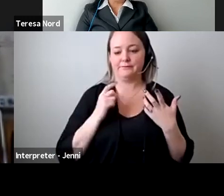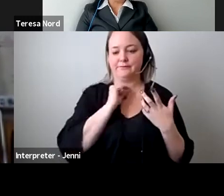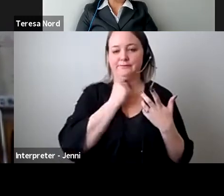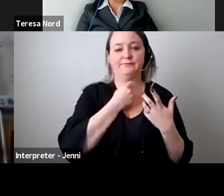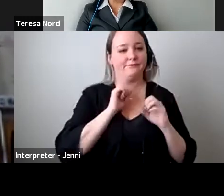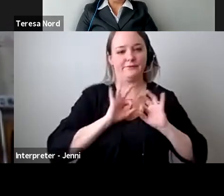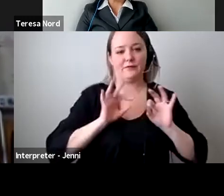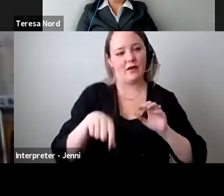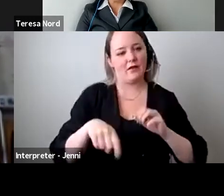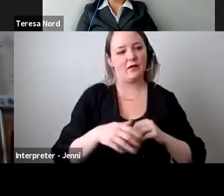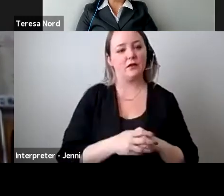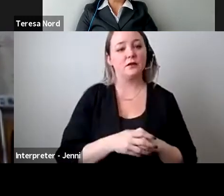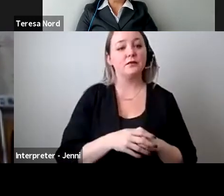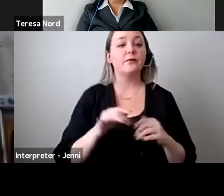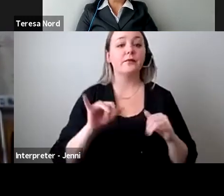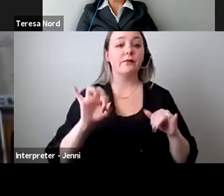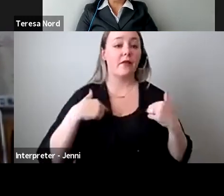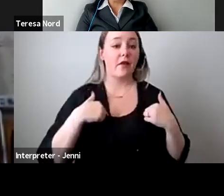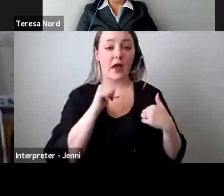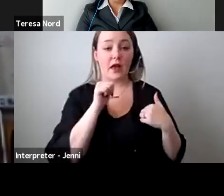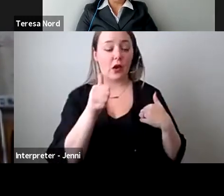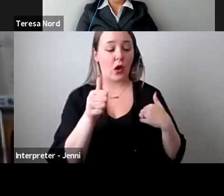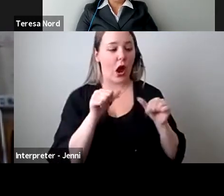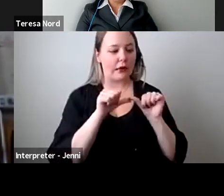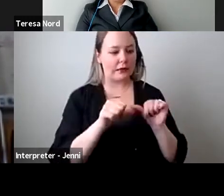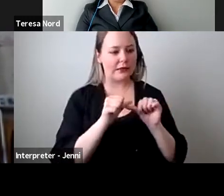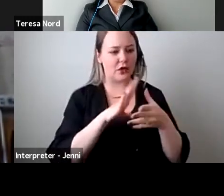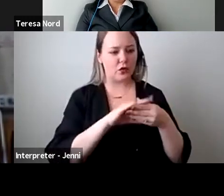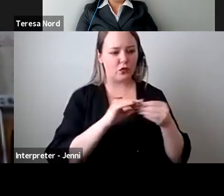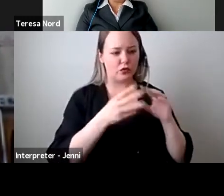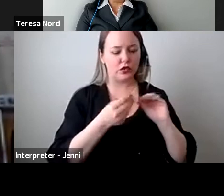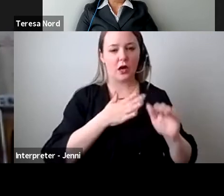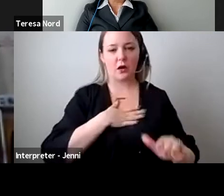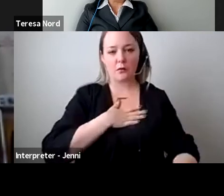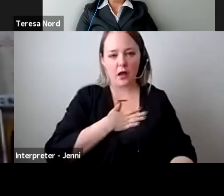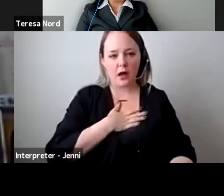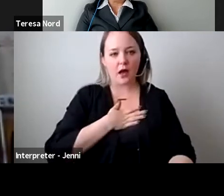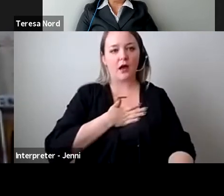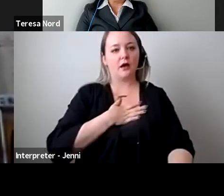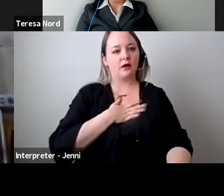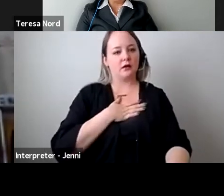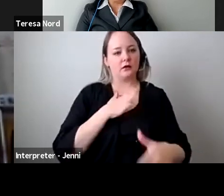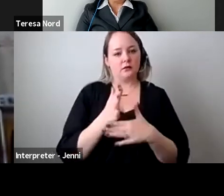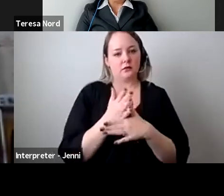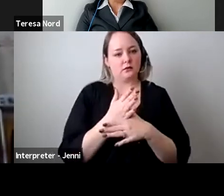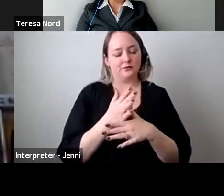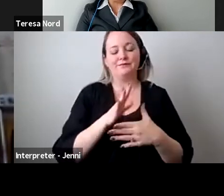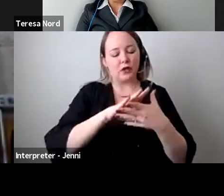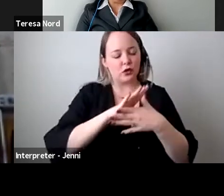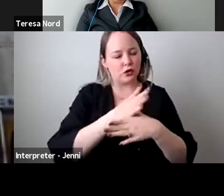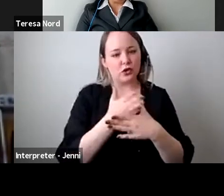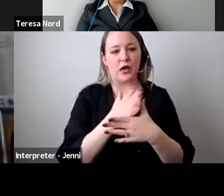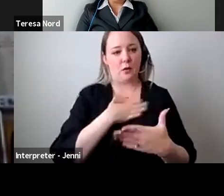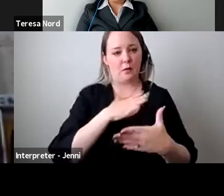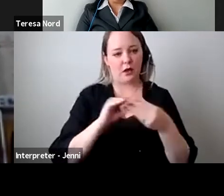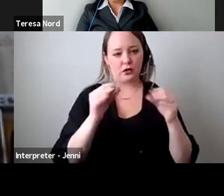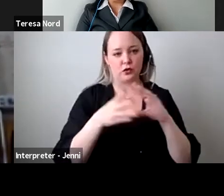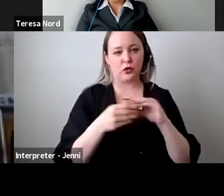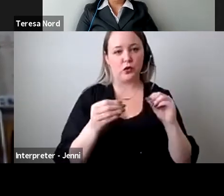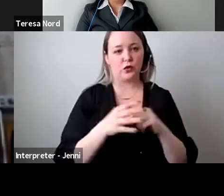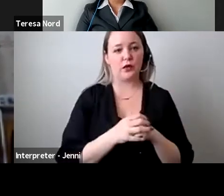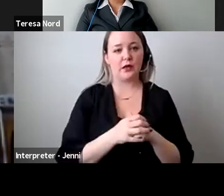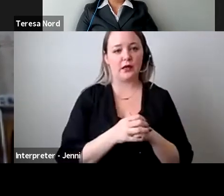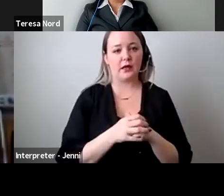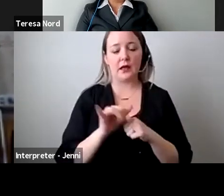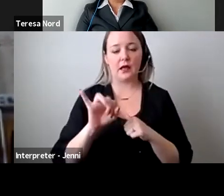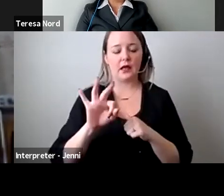of this capacity to share my story, in hopes that it'll bring some change in the